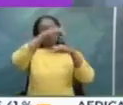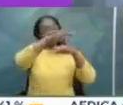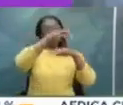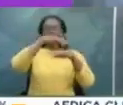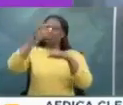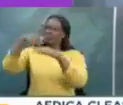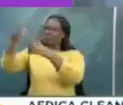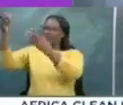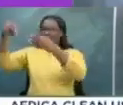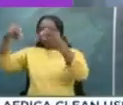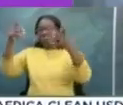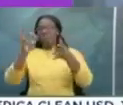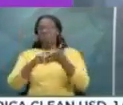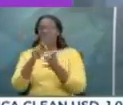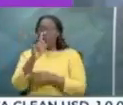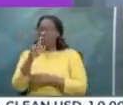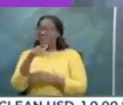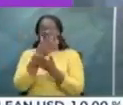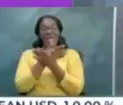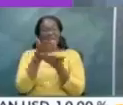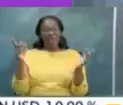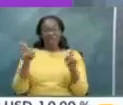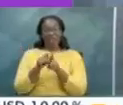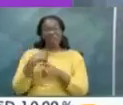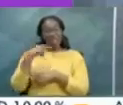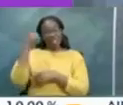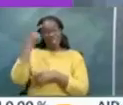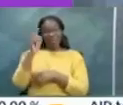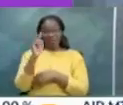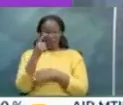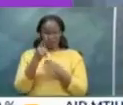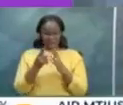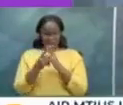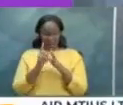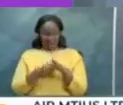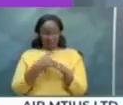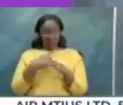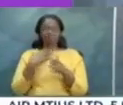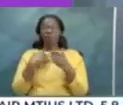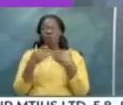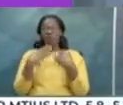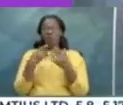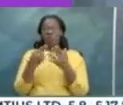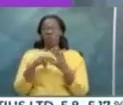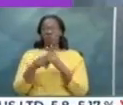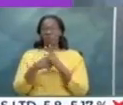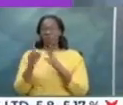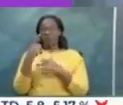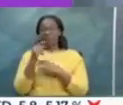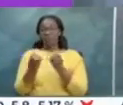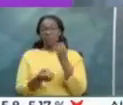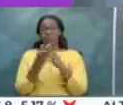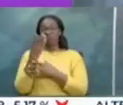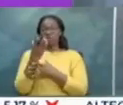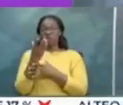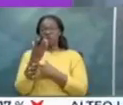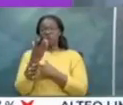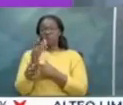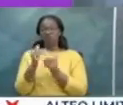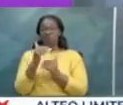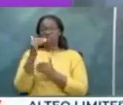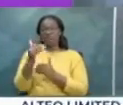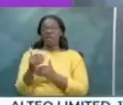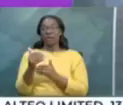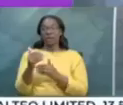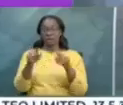we're excited, and we think, you know, given the initial demand, we have already started producing, you know, the